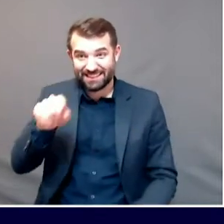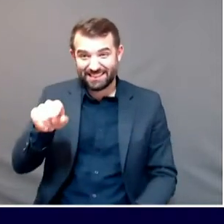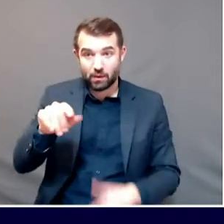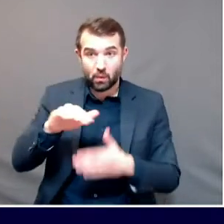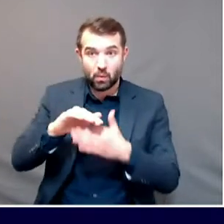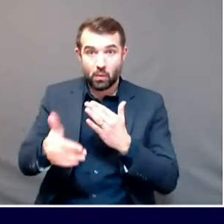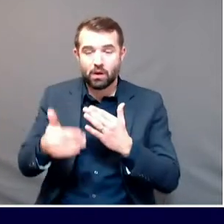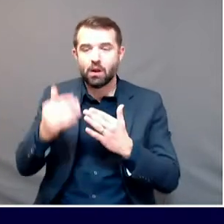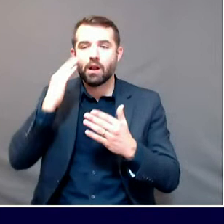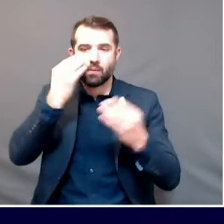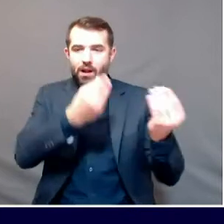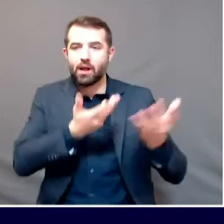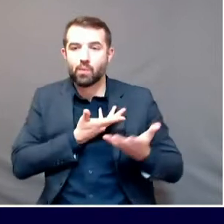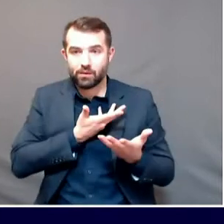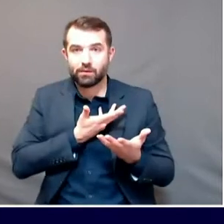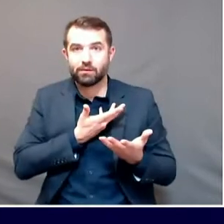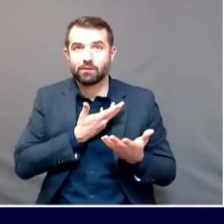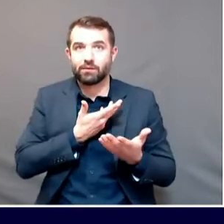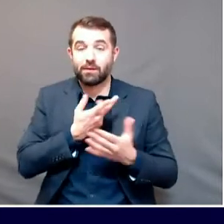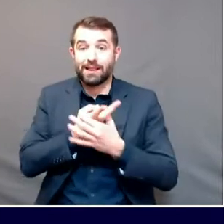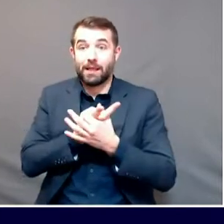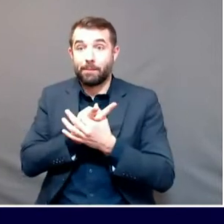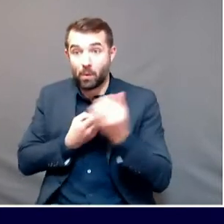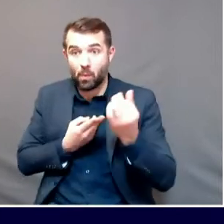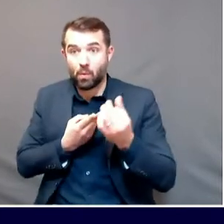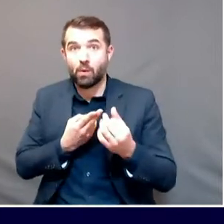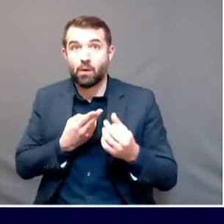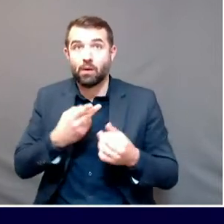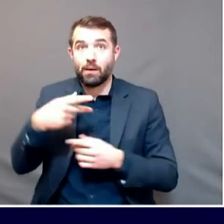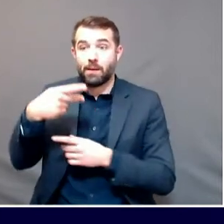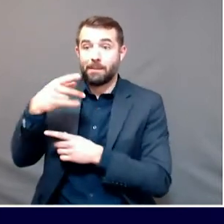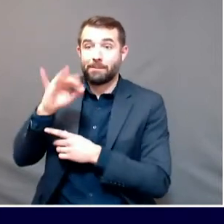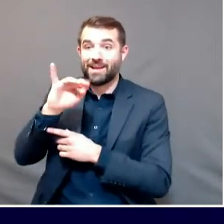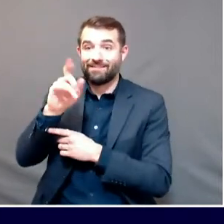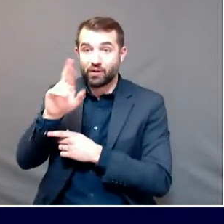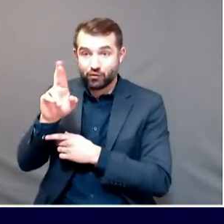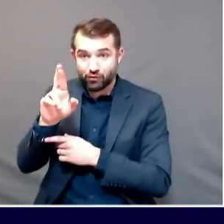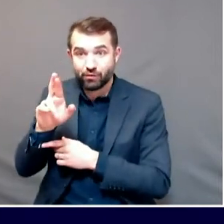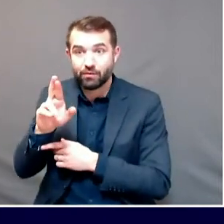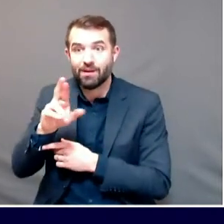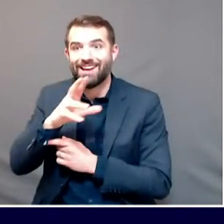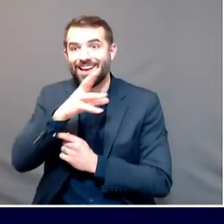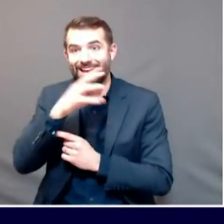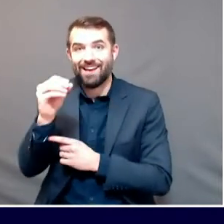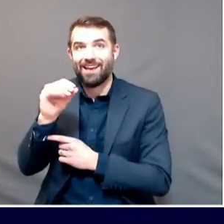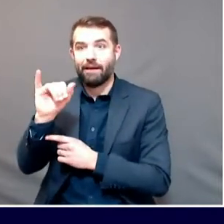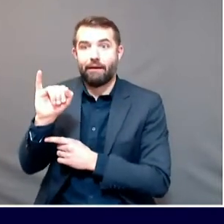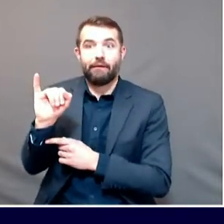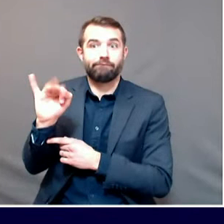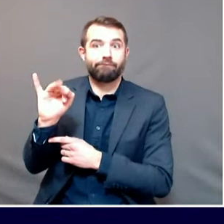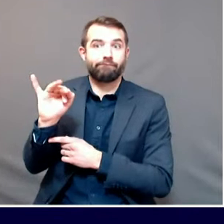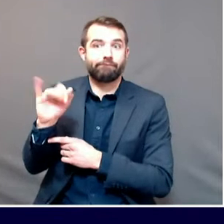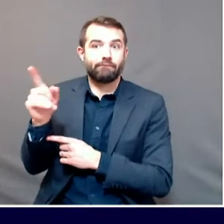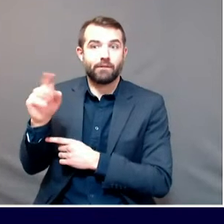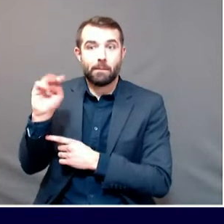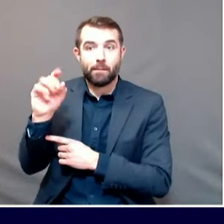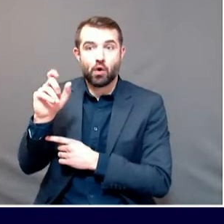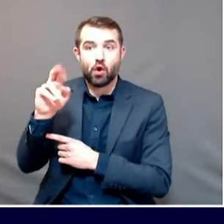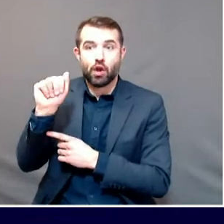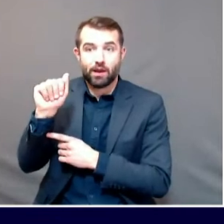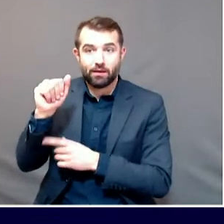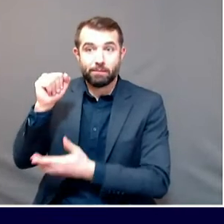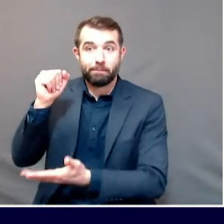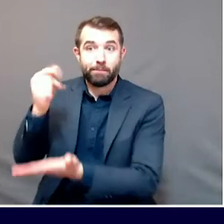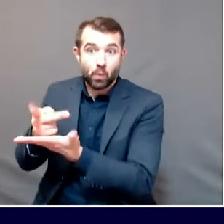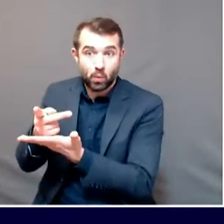Pfizer vaccine as well as the Moderna vaccine, if it gets authorized, would be coming in. We are hoping for the